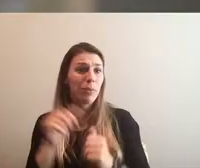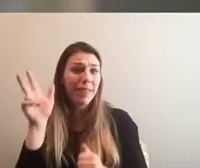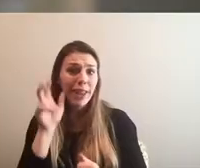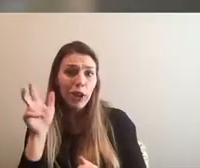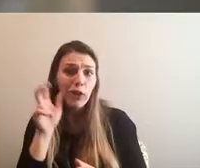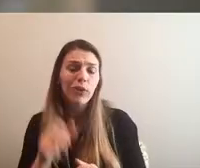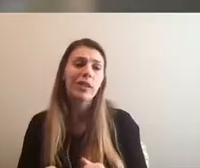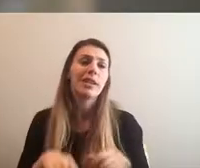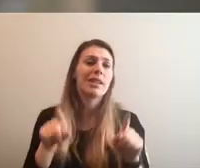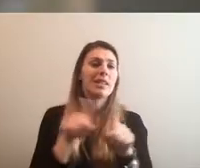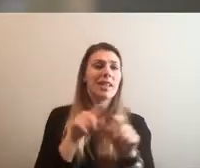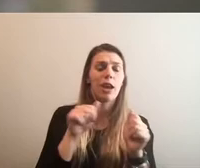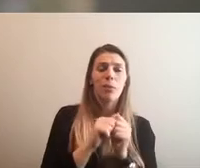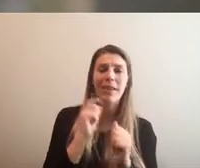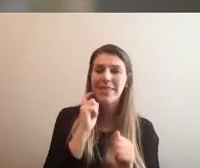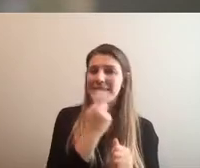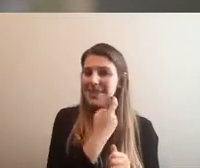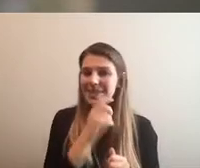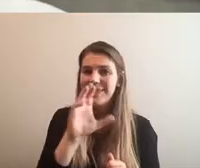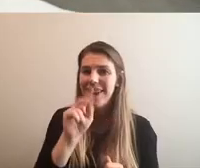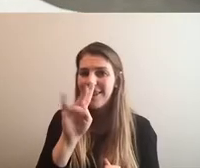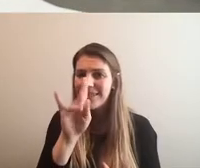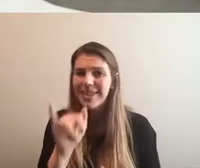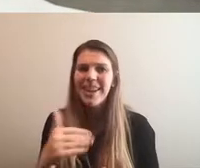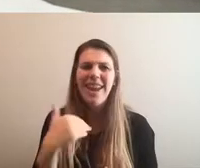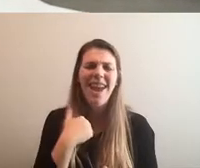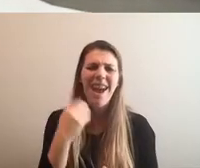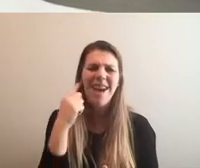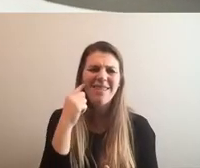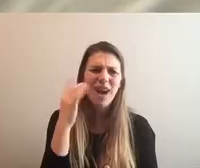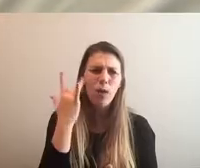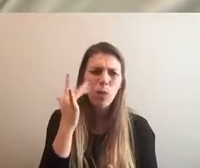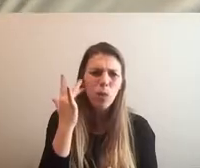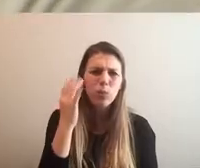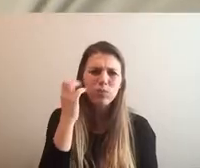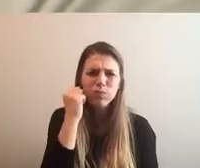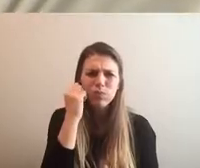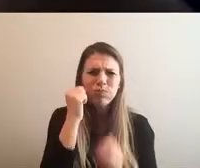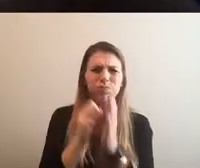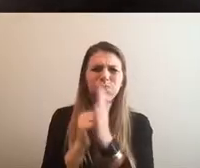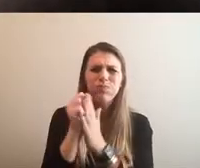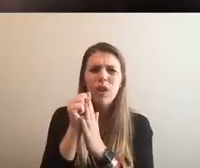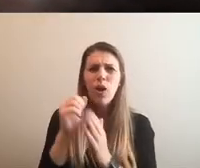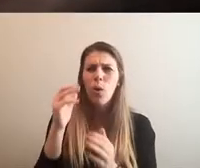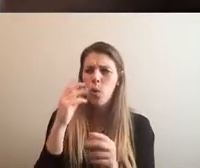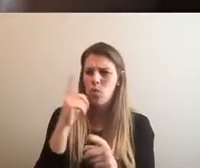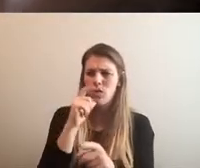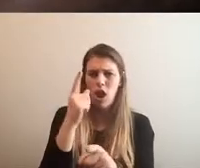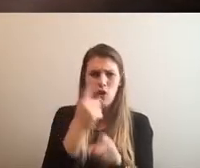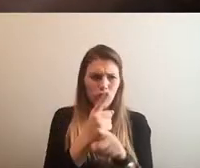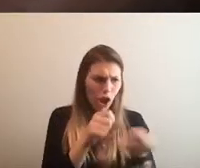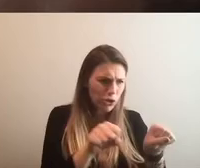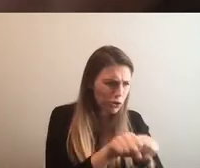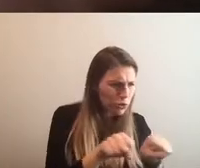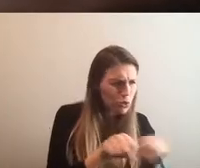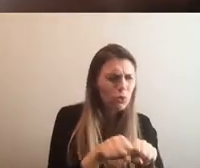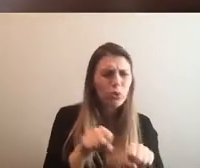with cavities. They would come with big abscesses in their mouths, all the way down to not having the right size shoes.